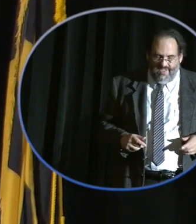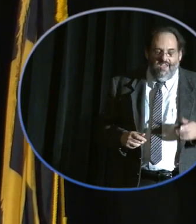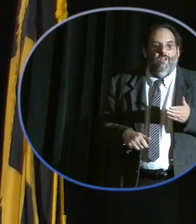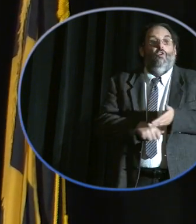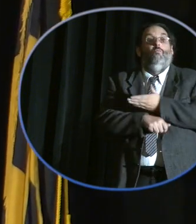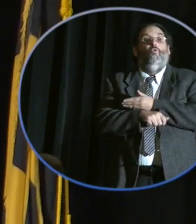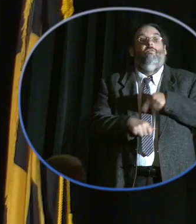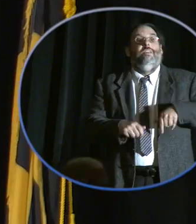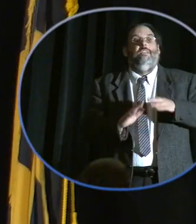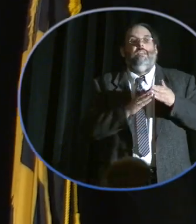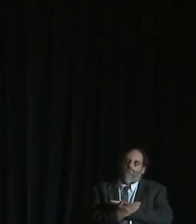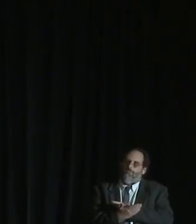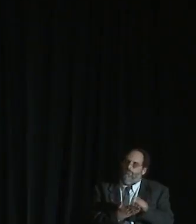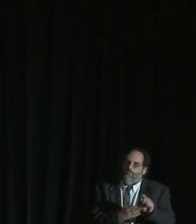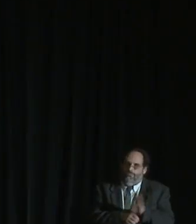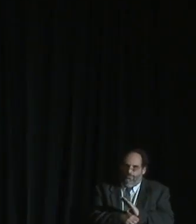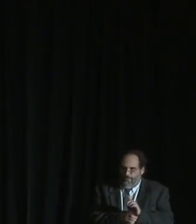better.